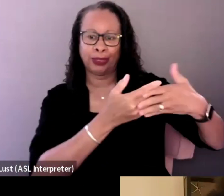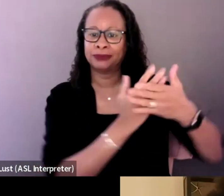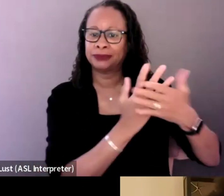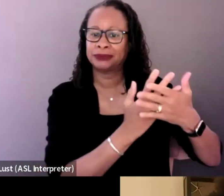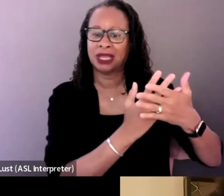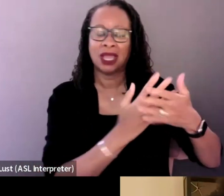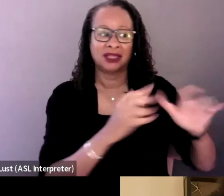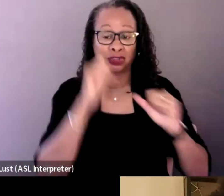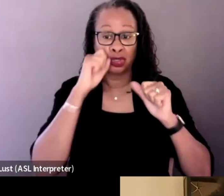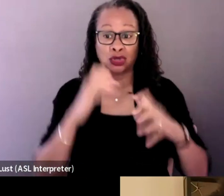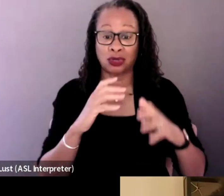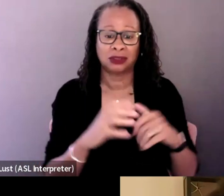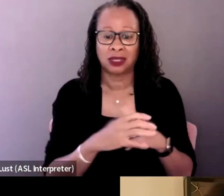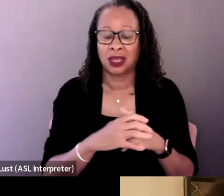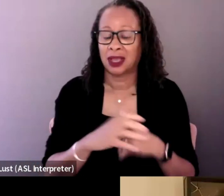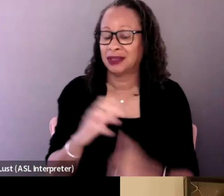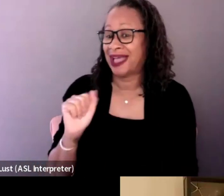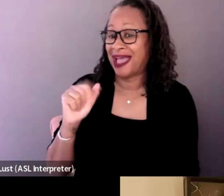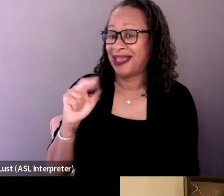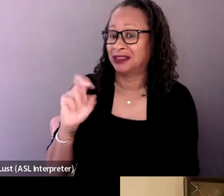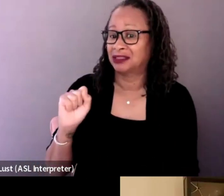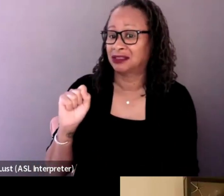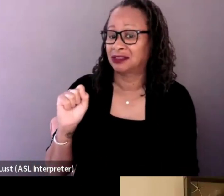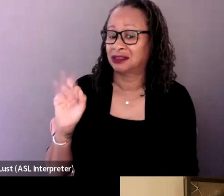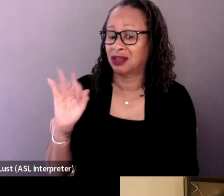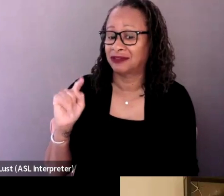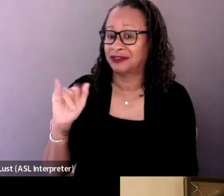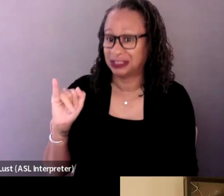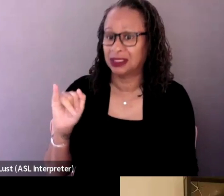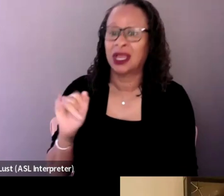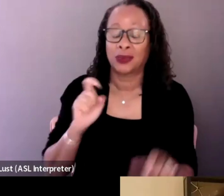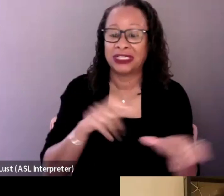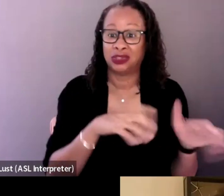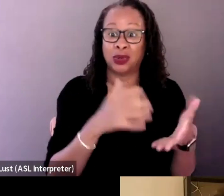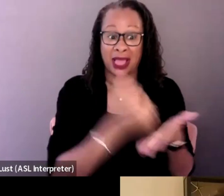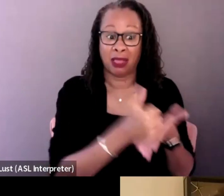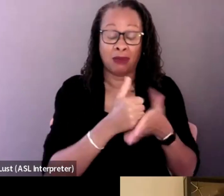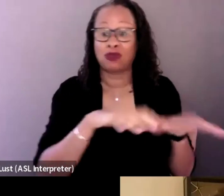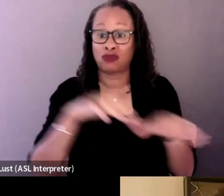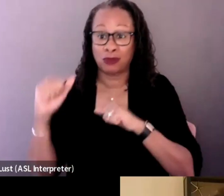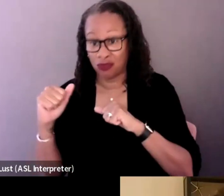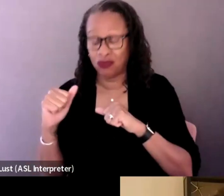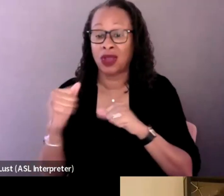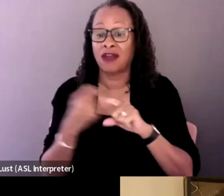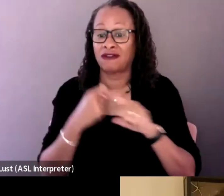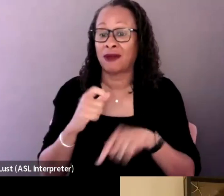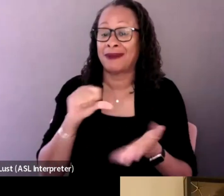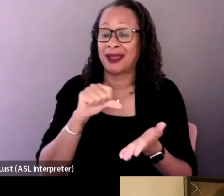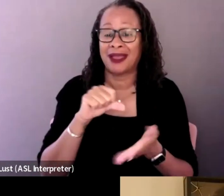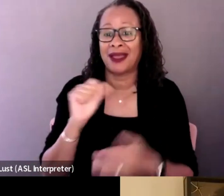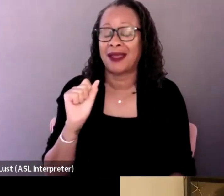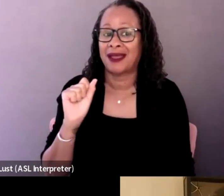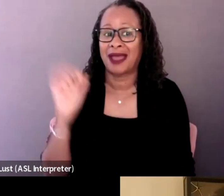incredible interpreter and line producer, Adel Safi, who we had to pull out of Afghanistan for security purposes, and now he lives with me here in Berlin. And it